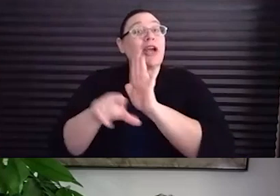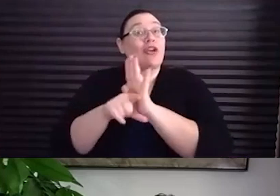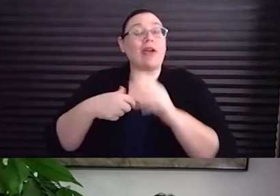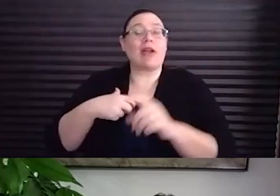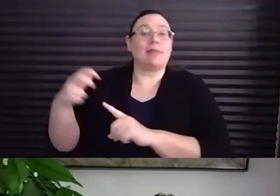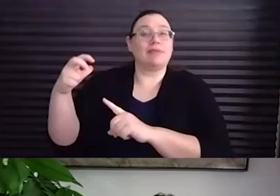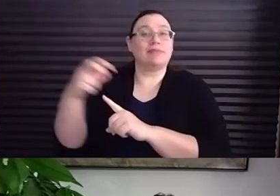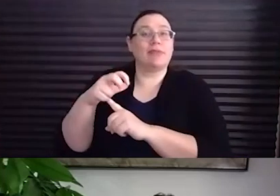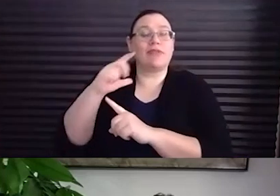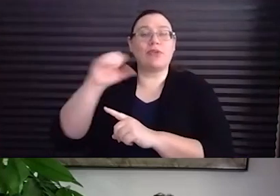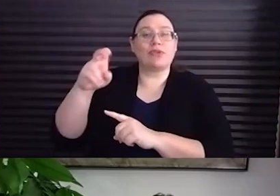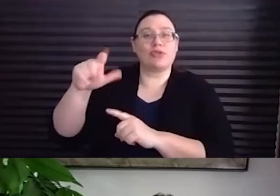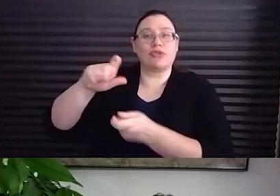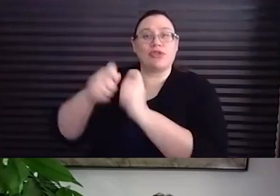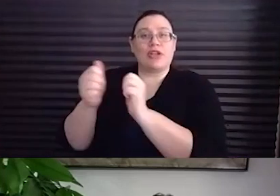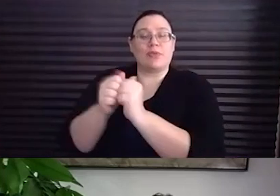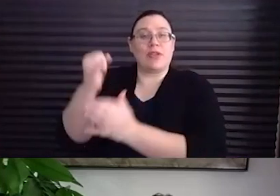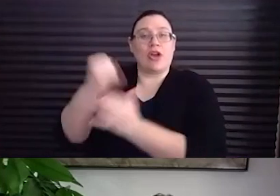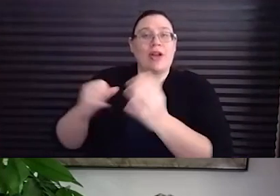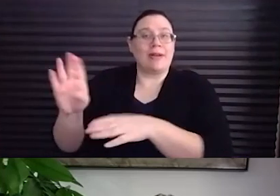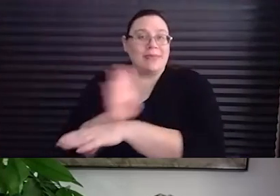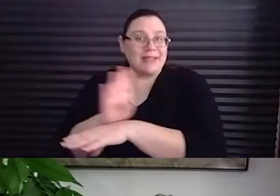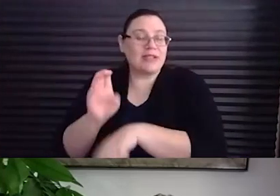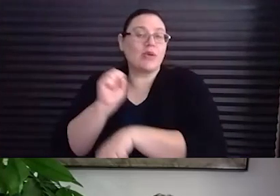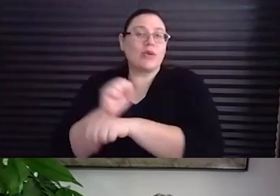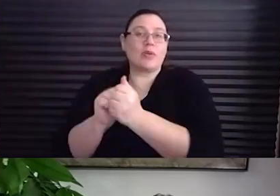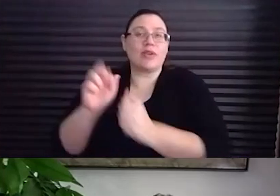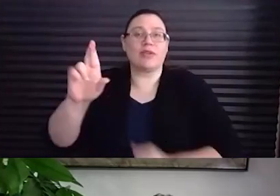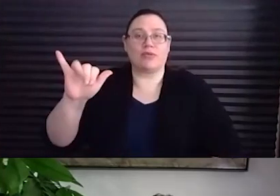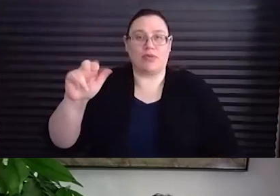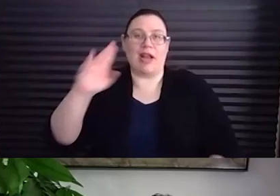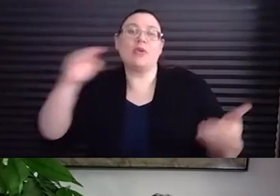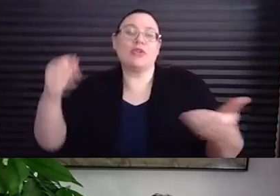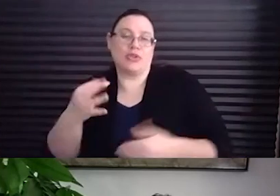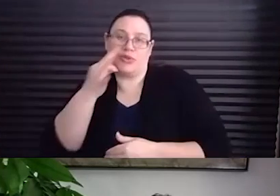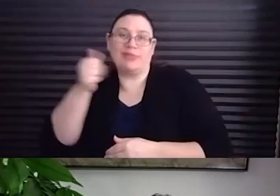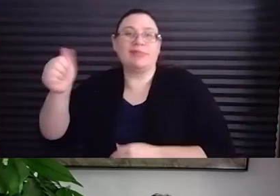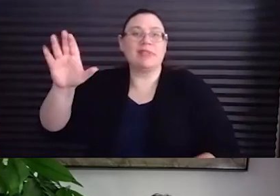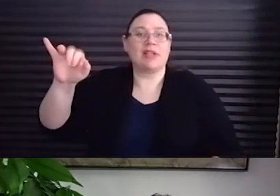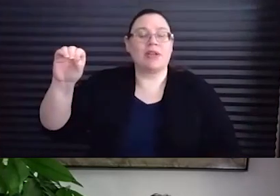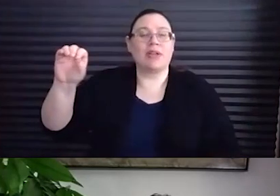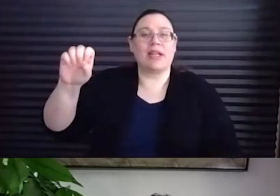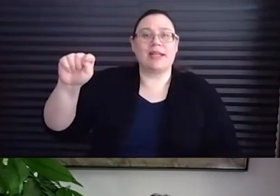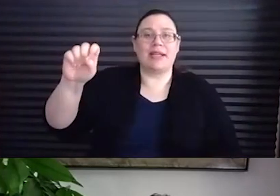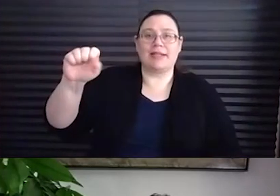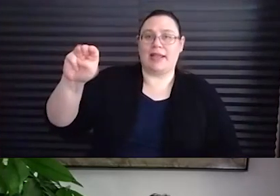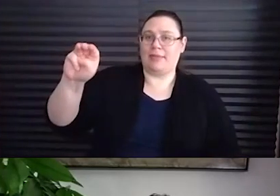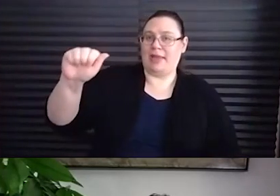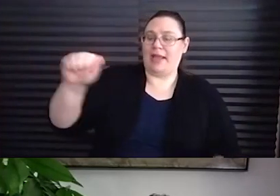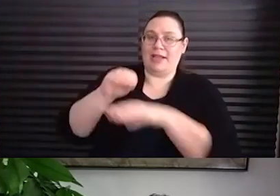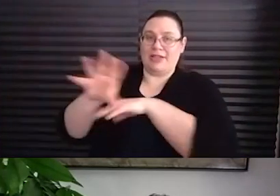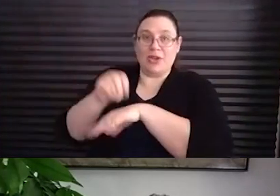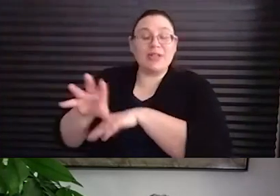for social change through art and business. I work with Ryan, who I'll introduce in a minute, as the CIO of TSMA Consulting, and I'm the co-founder of the